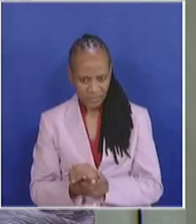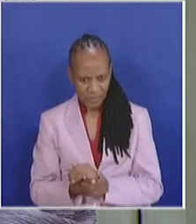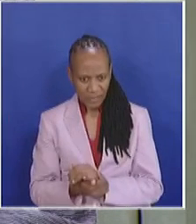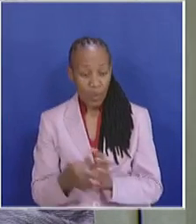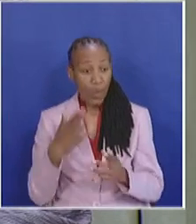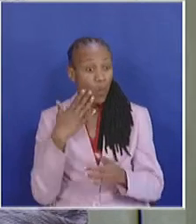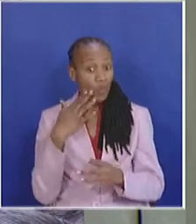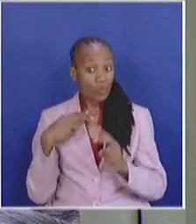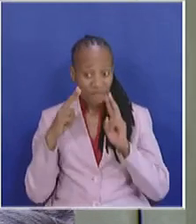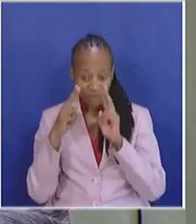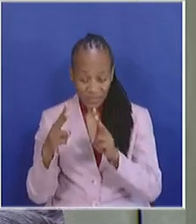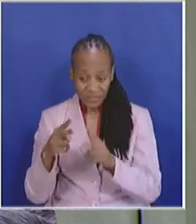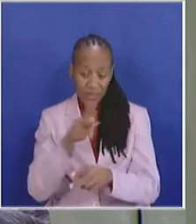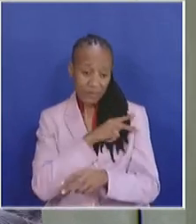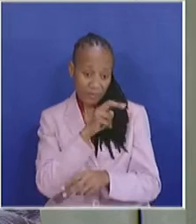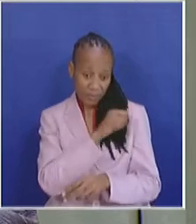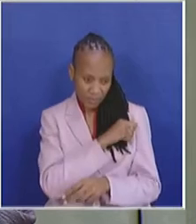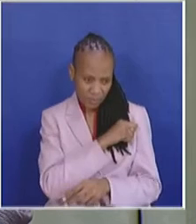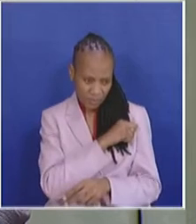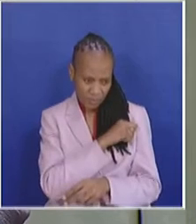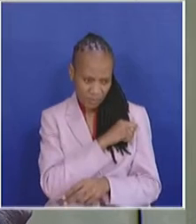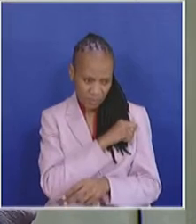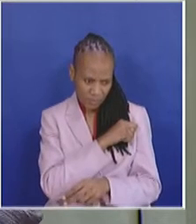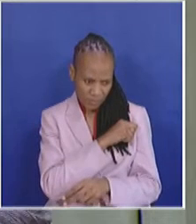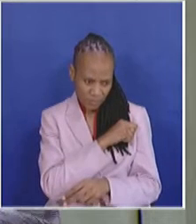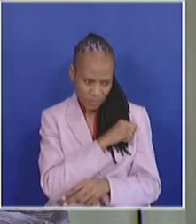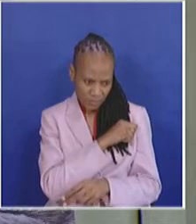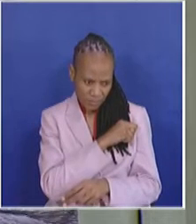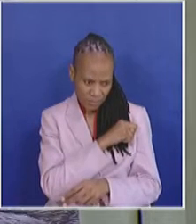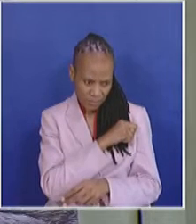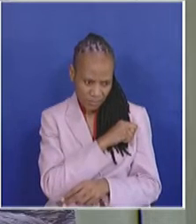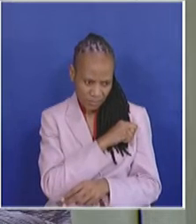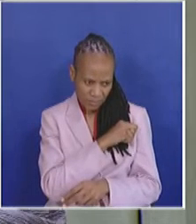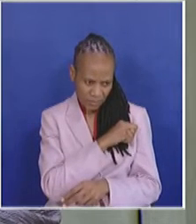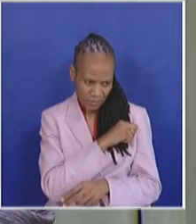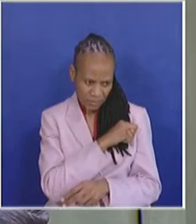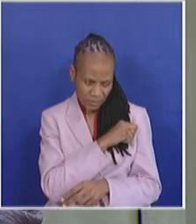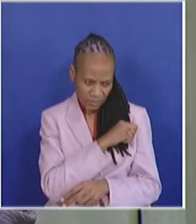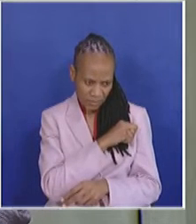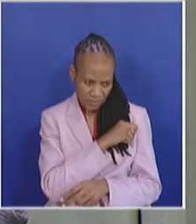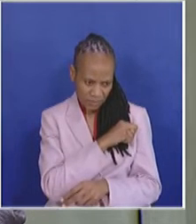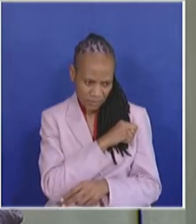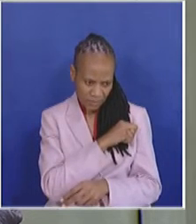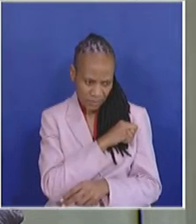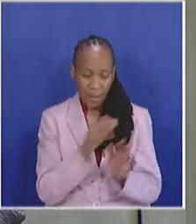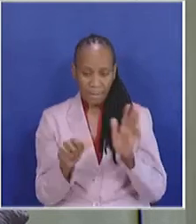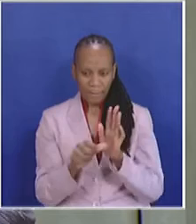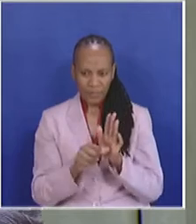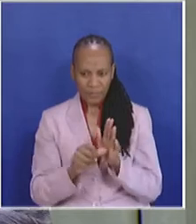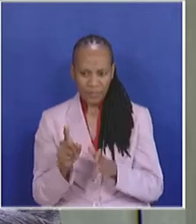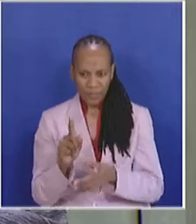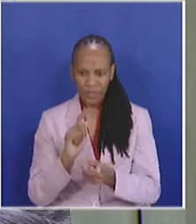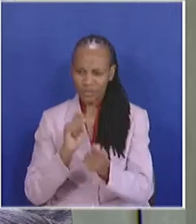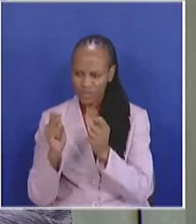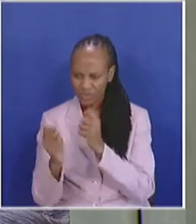growing in a very tremendous way. It is also one of the key measures in terms of changing lives of our